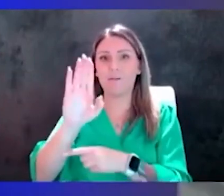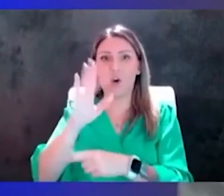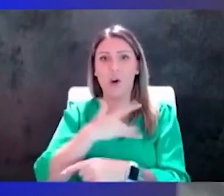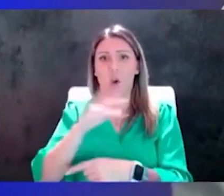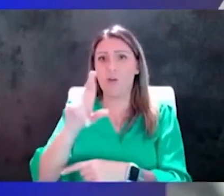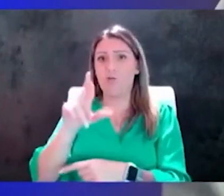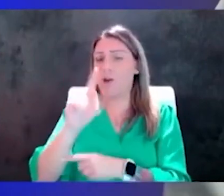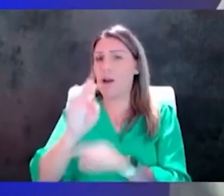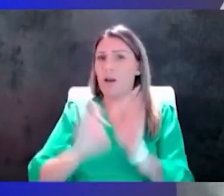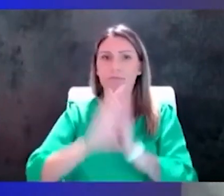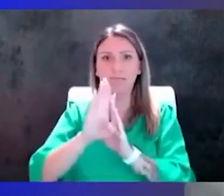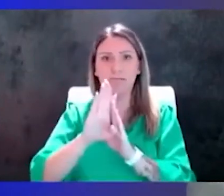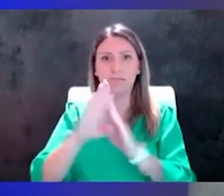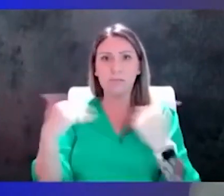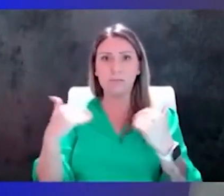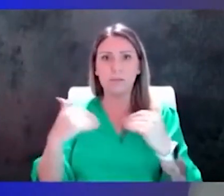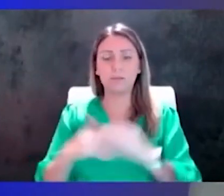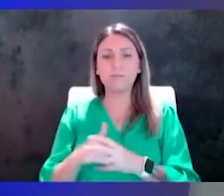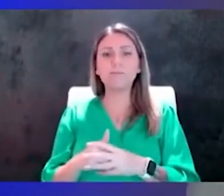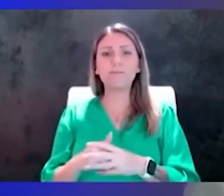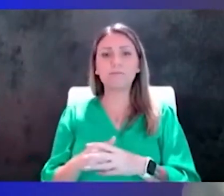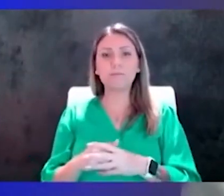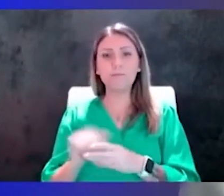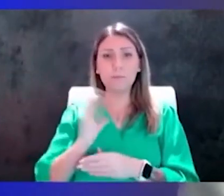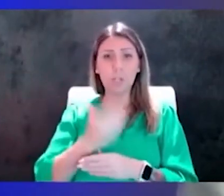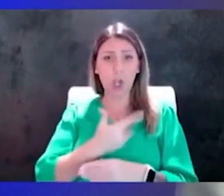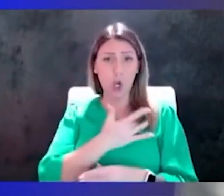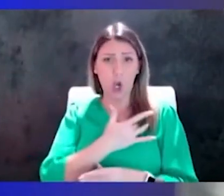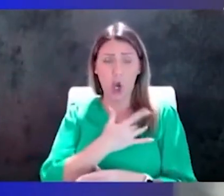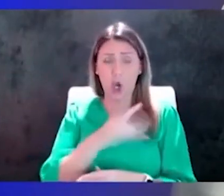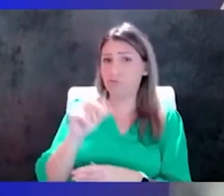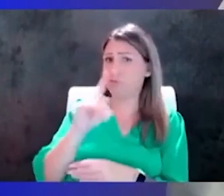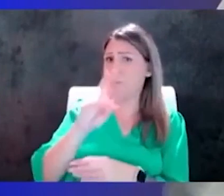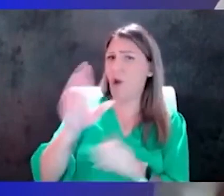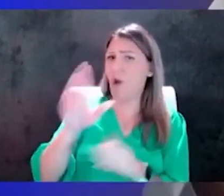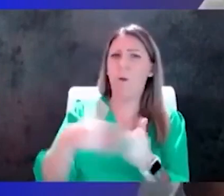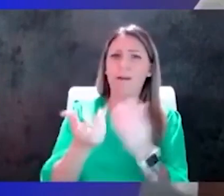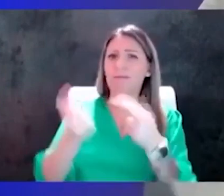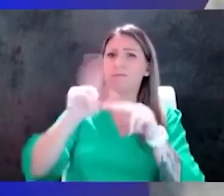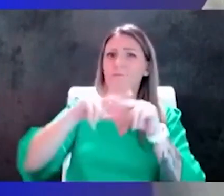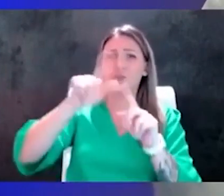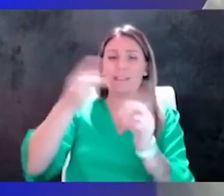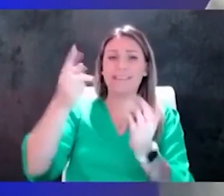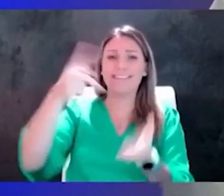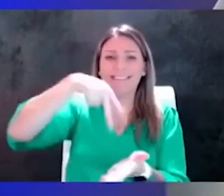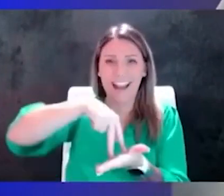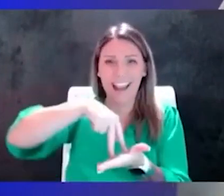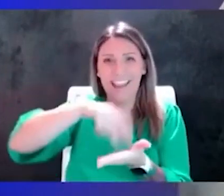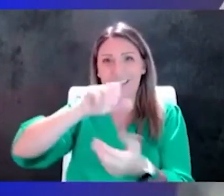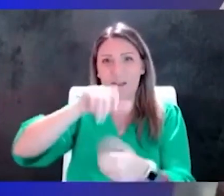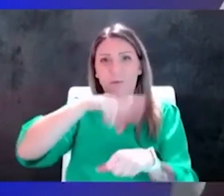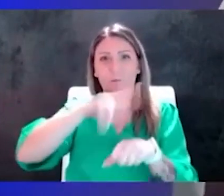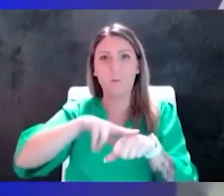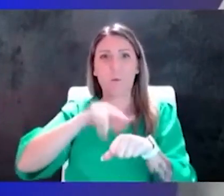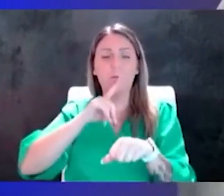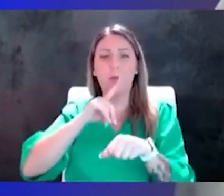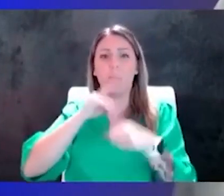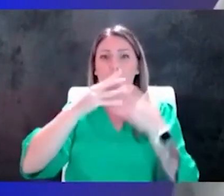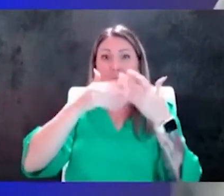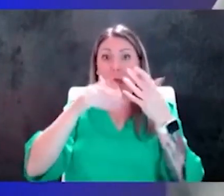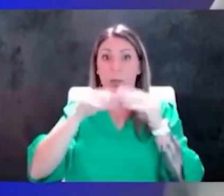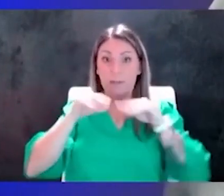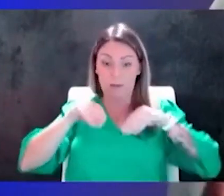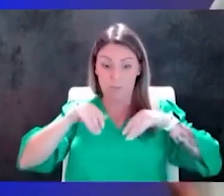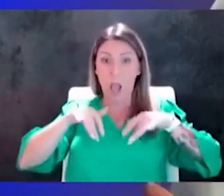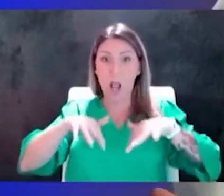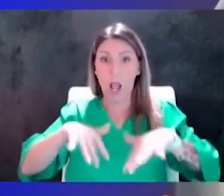so this is, our heart rates all increase a little bit when we stand up. That's normal. Our blood wants to go down to our feet because of gravity pulling that